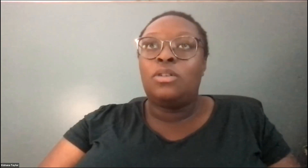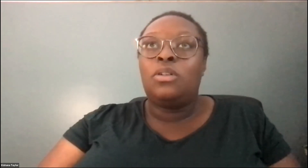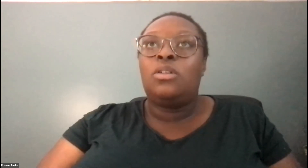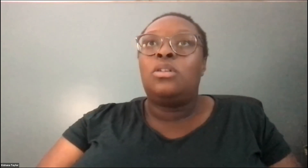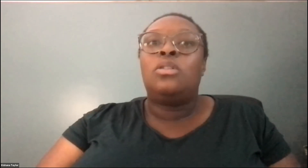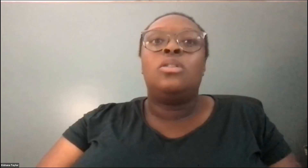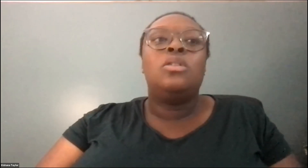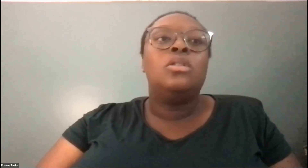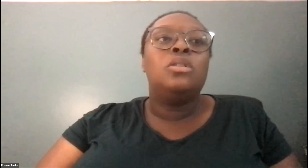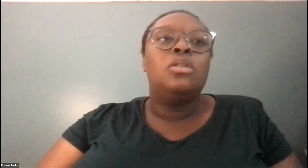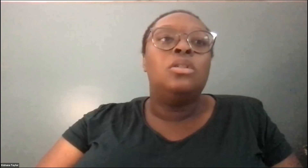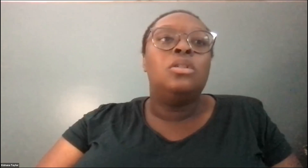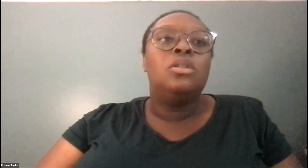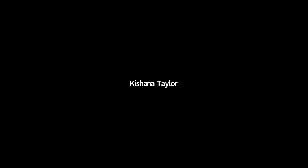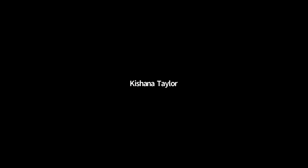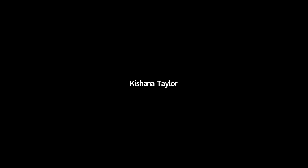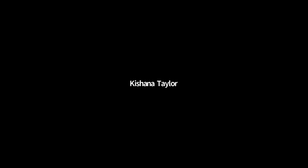off.